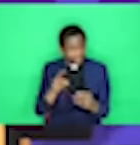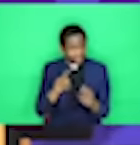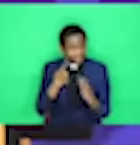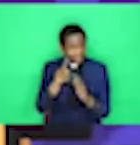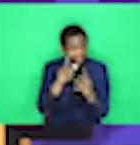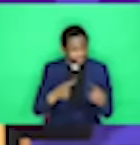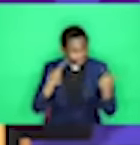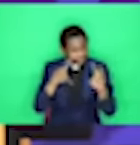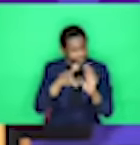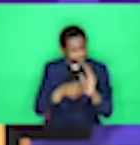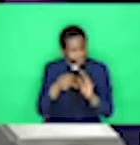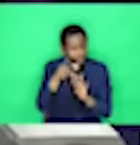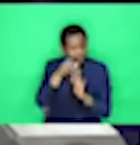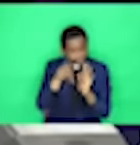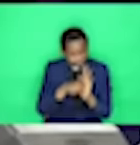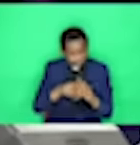God.